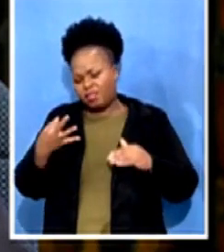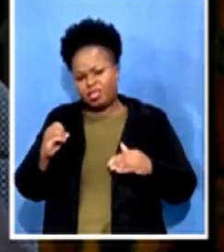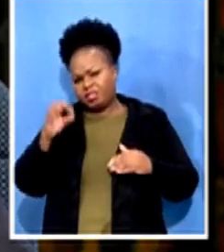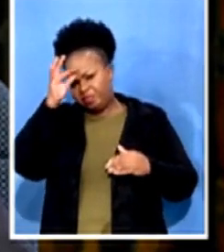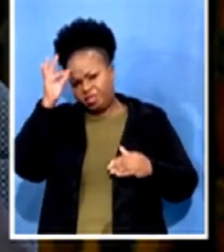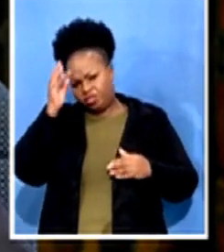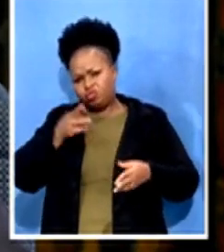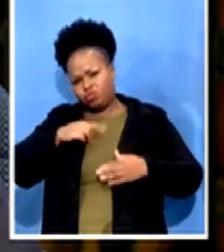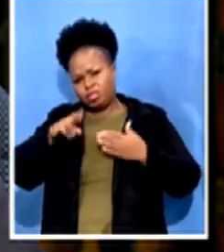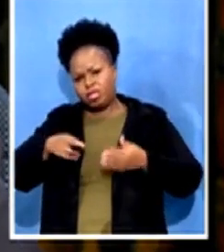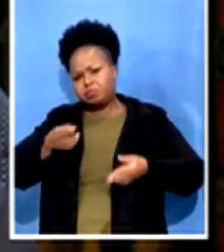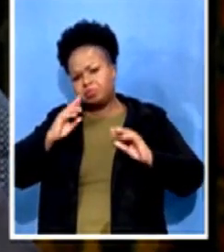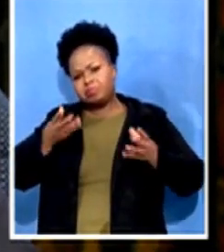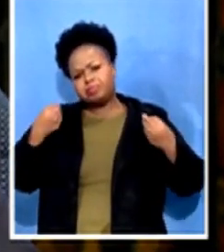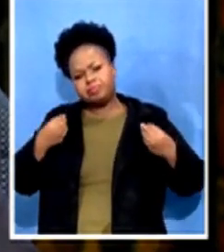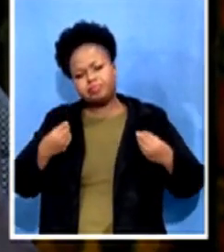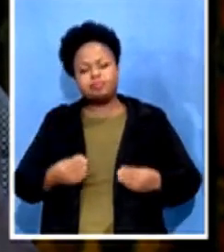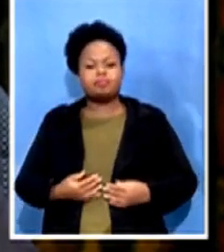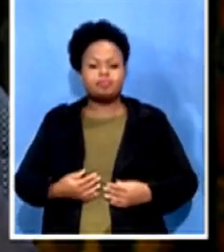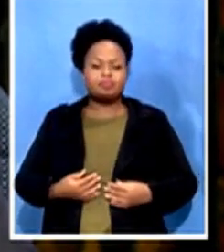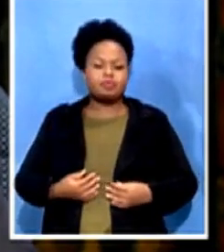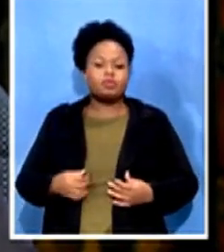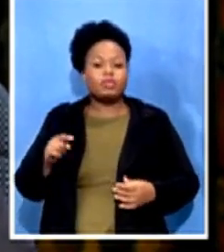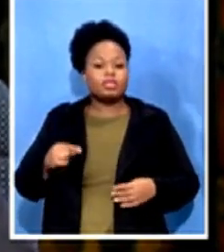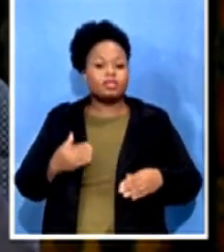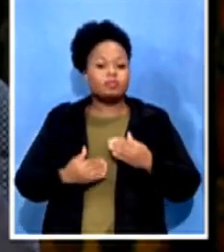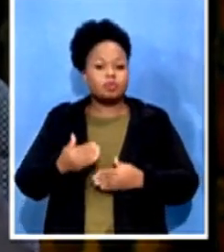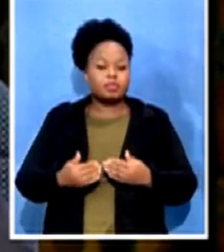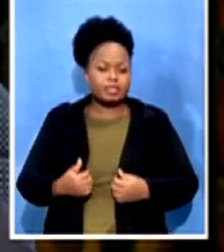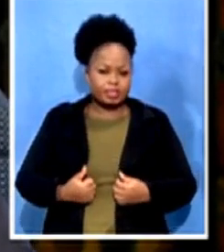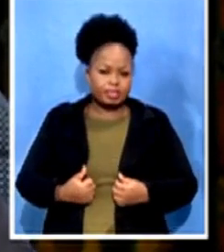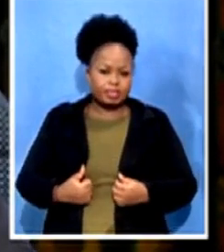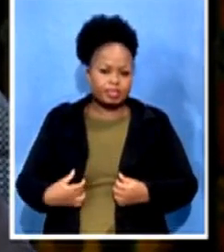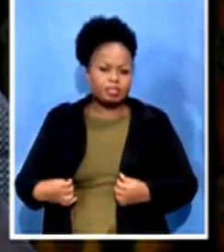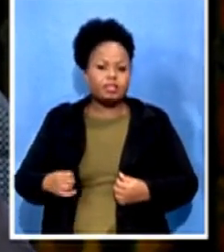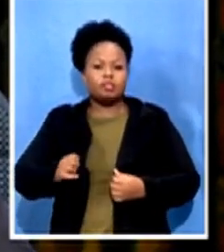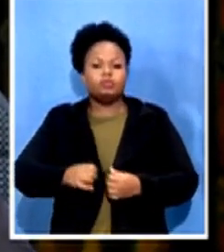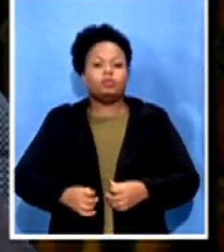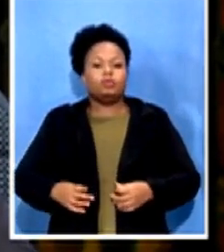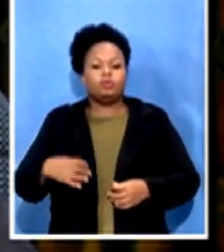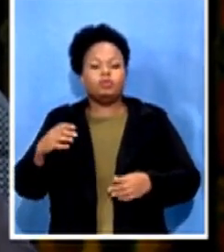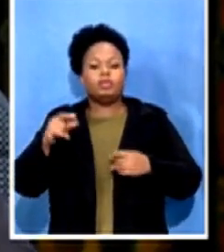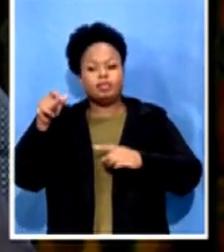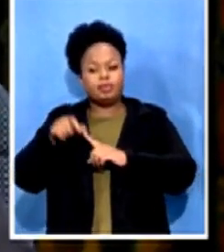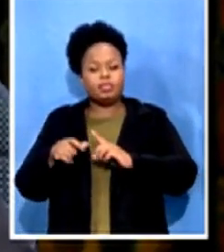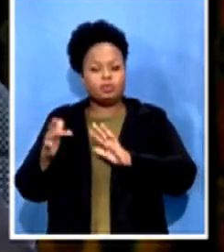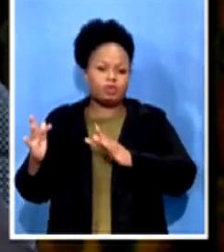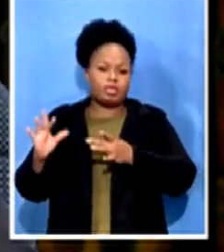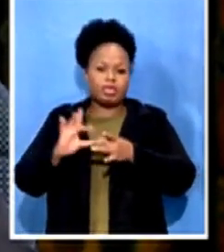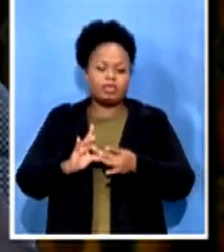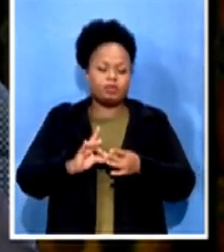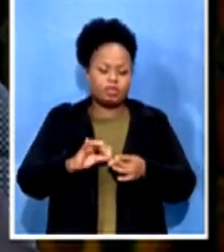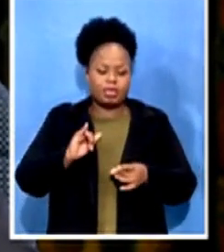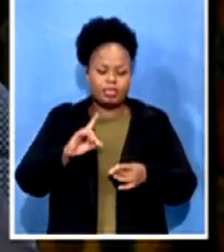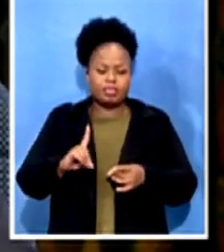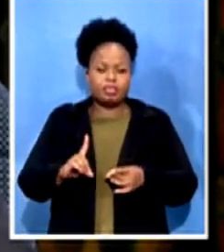And in that process, we link them to their IDs so that when you report the numbers